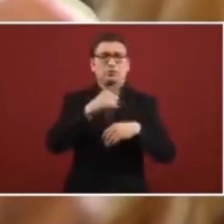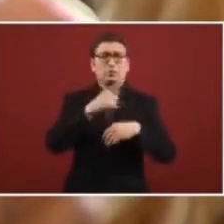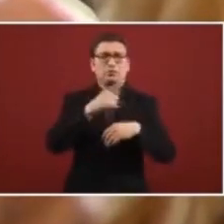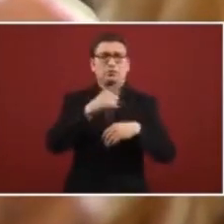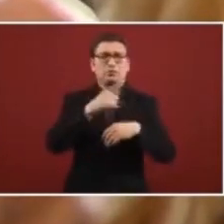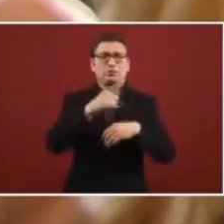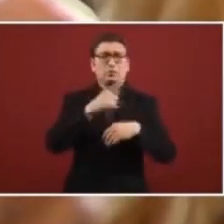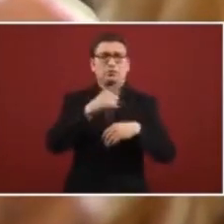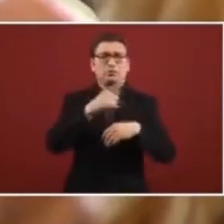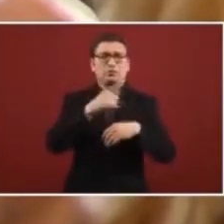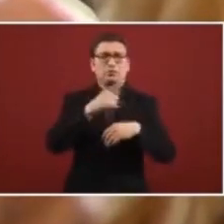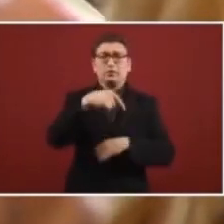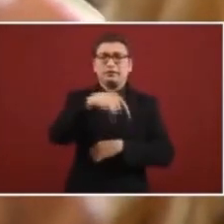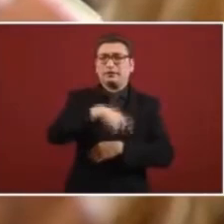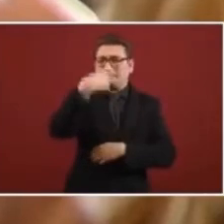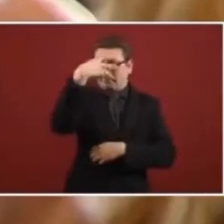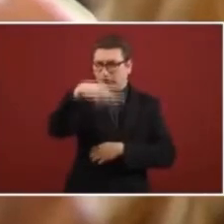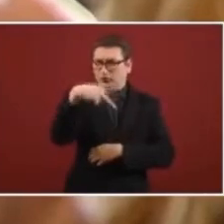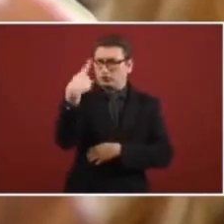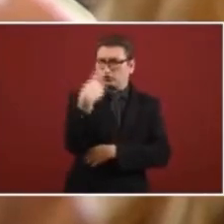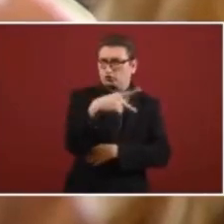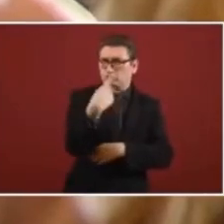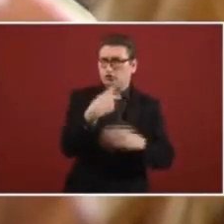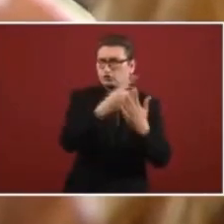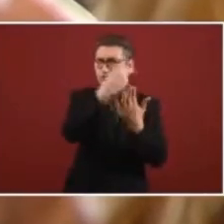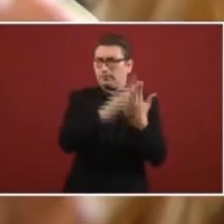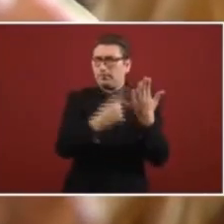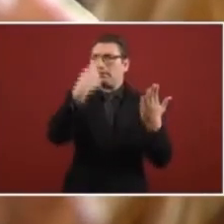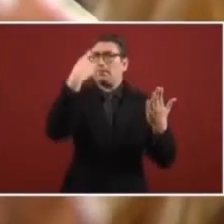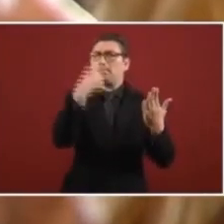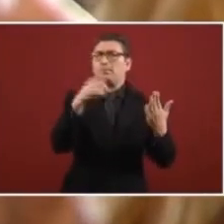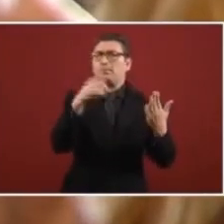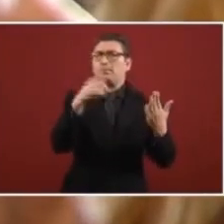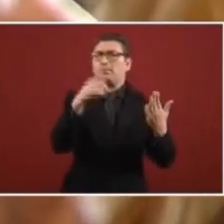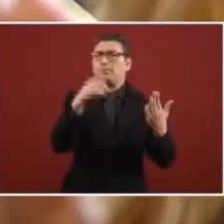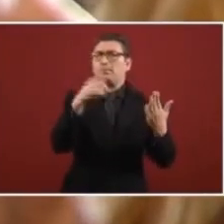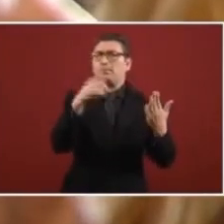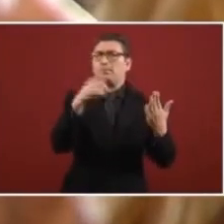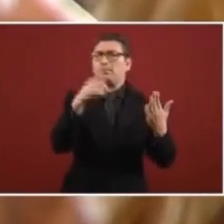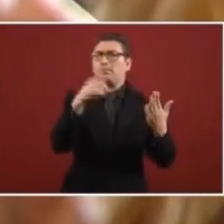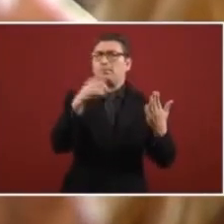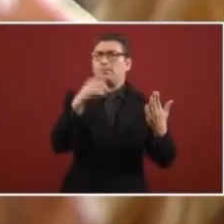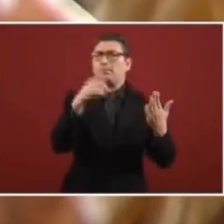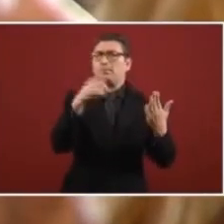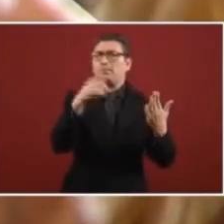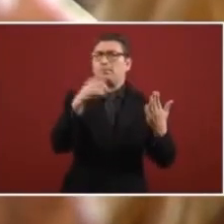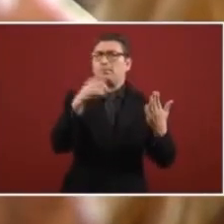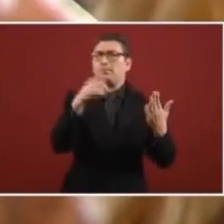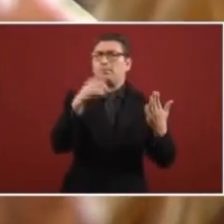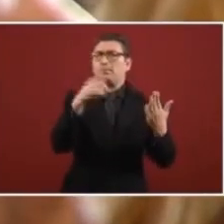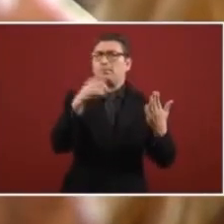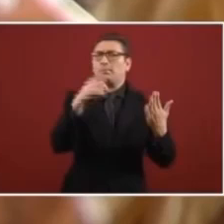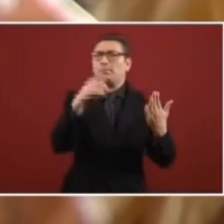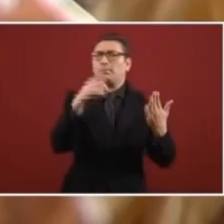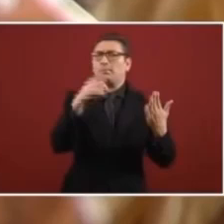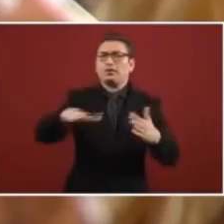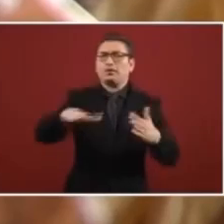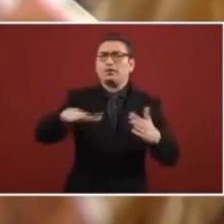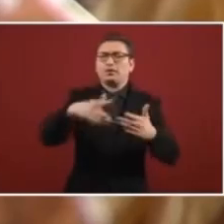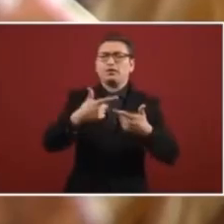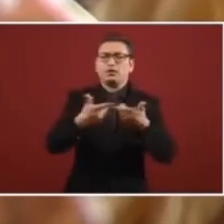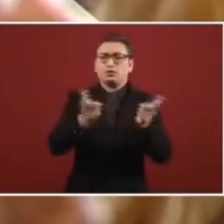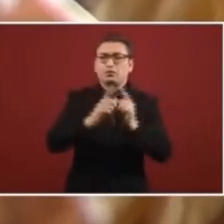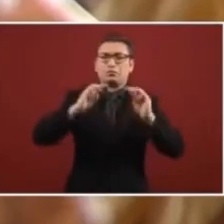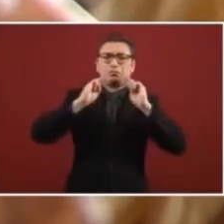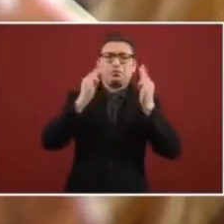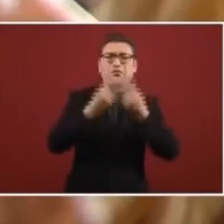the strategy that Mexico had combatir el narcotráfico to combat narcotic trafficking. y